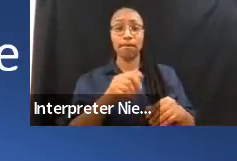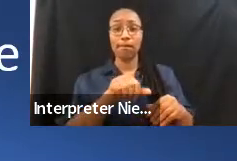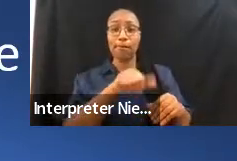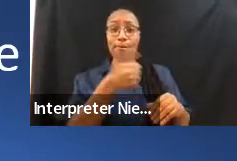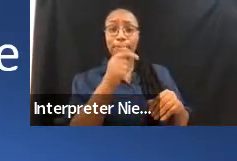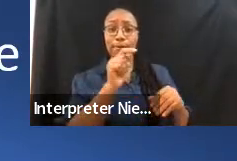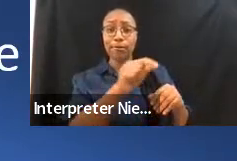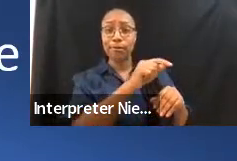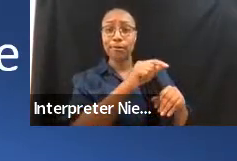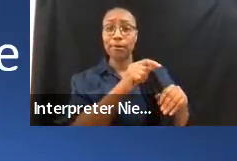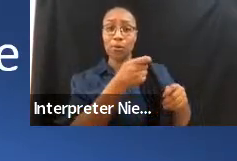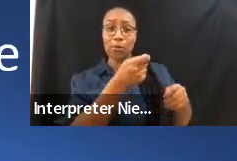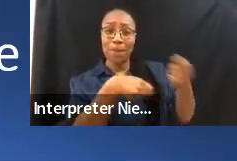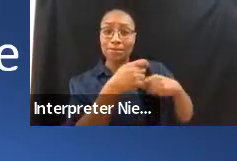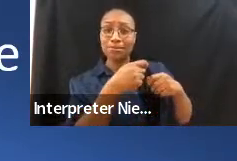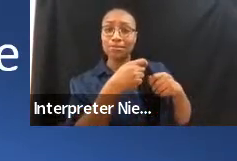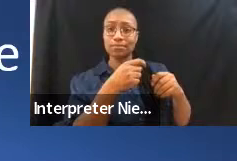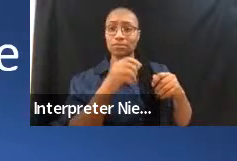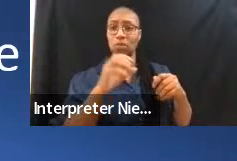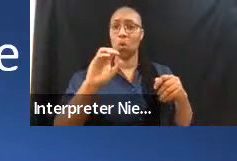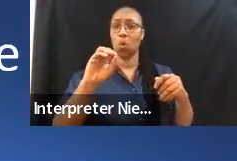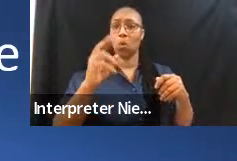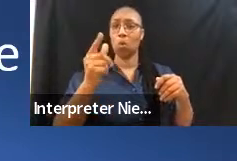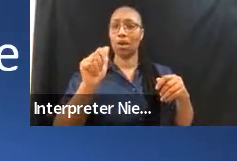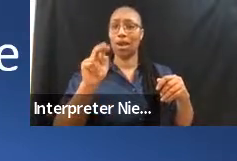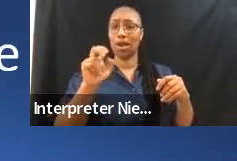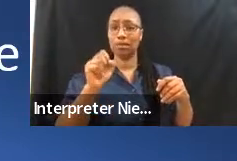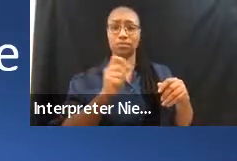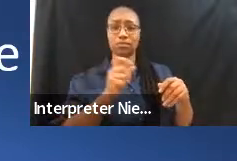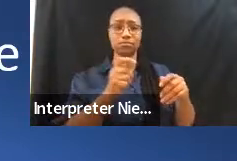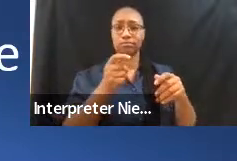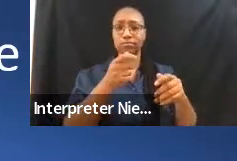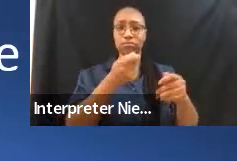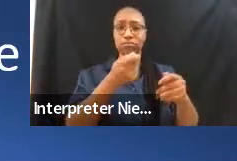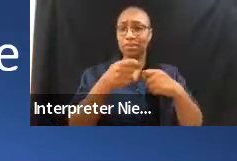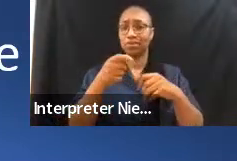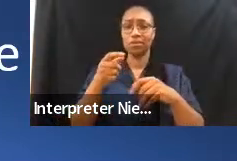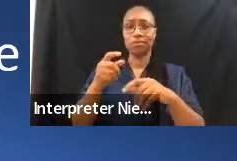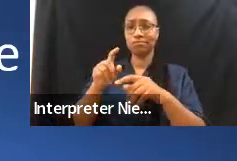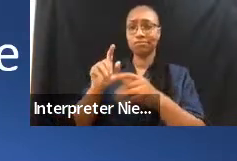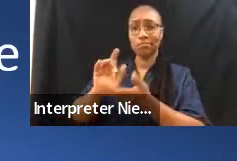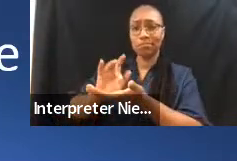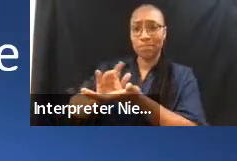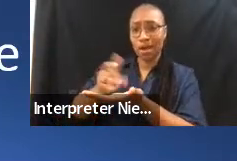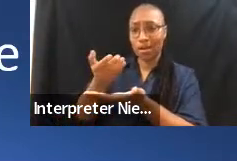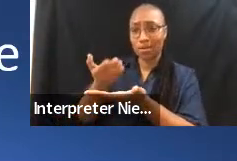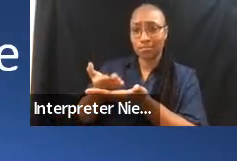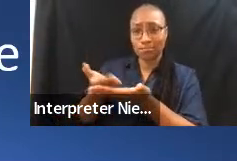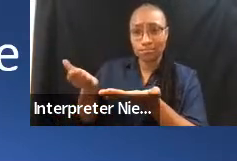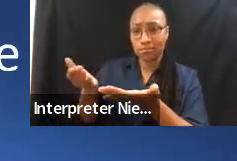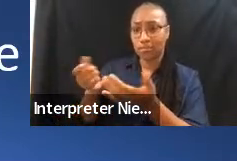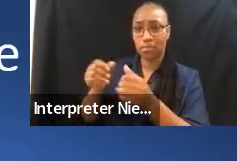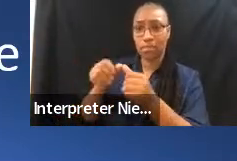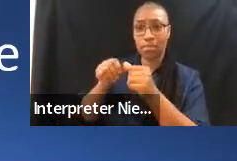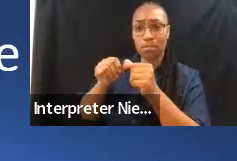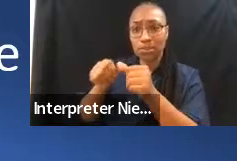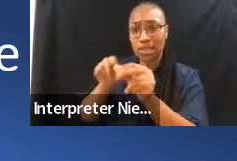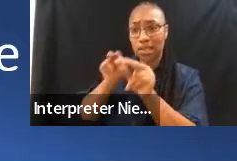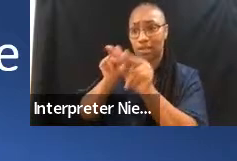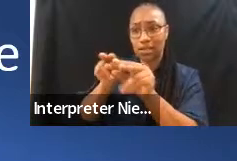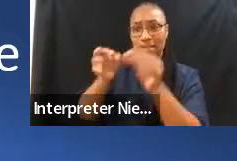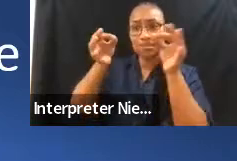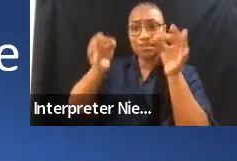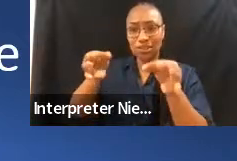prevention counseling, medical futility decisions, genetic testing, and access to necessary